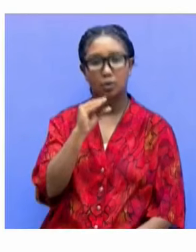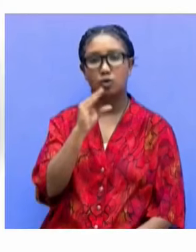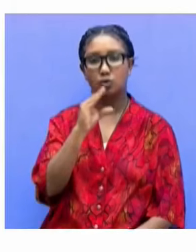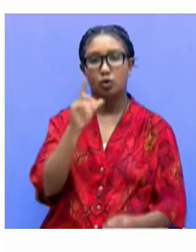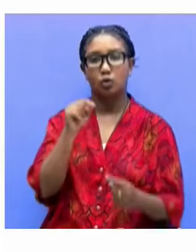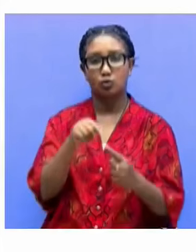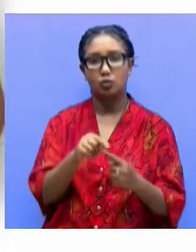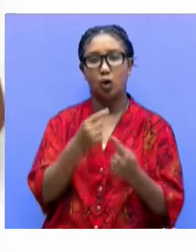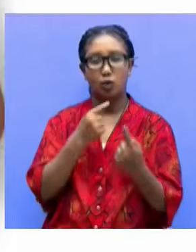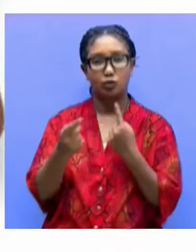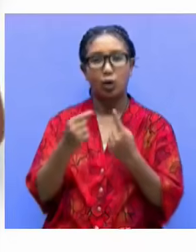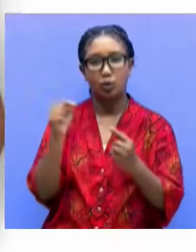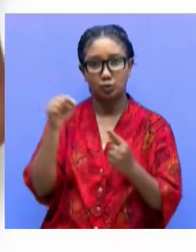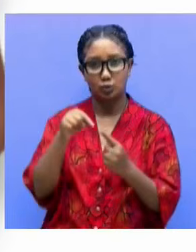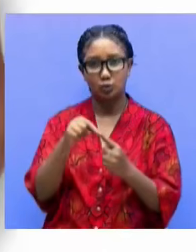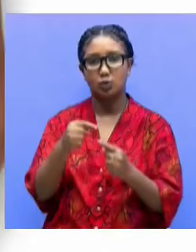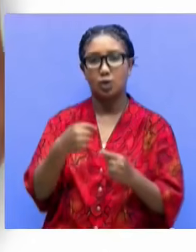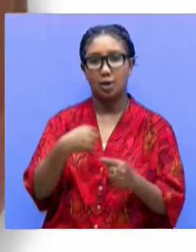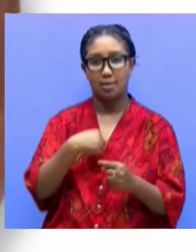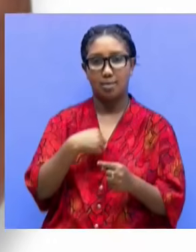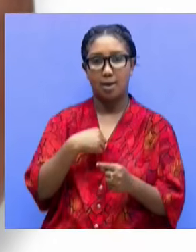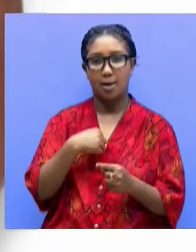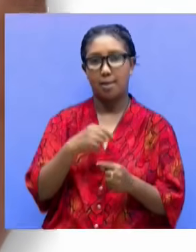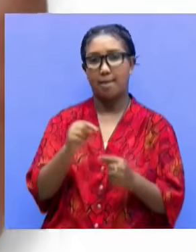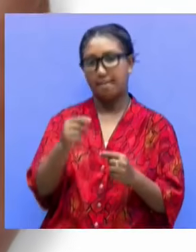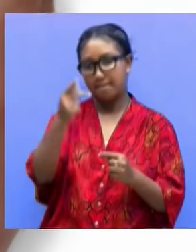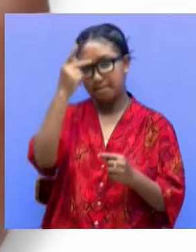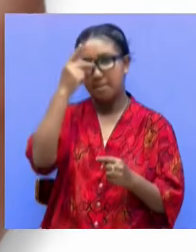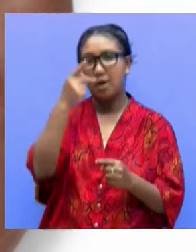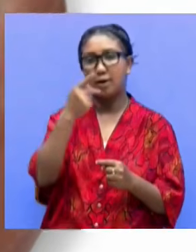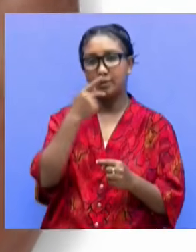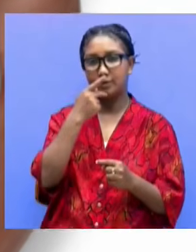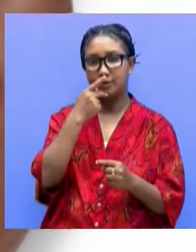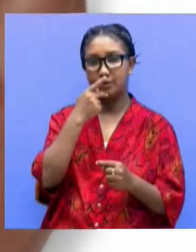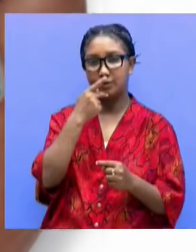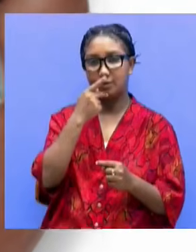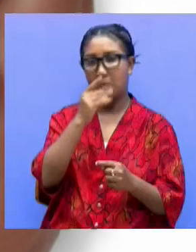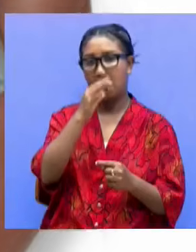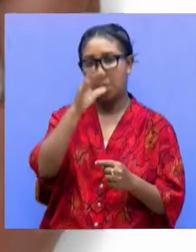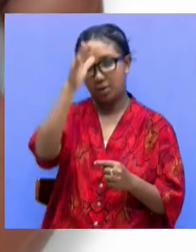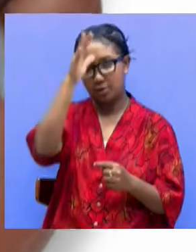to my parents.